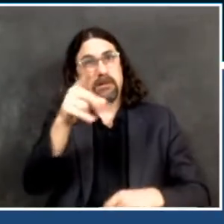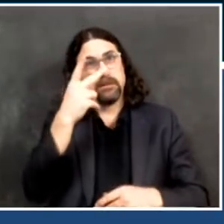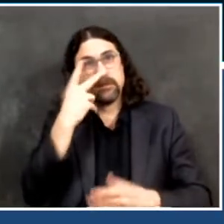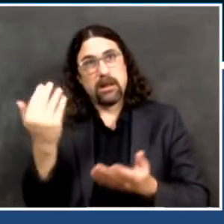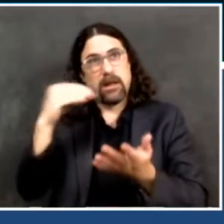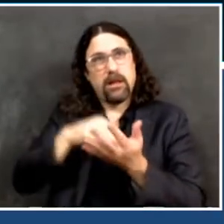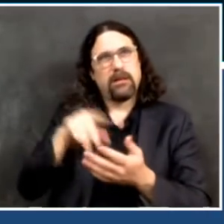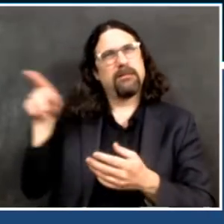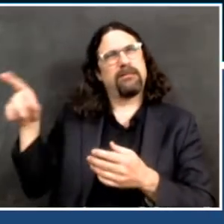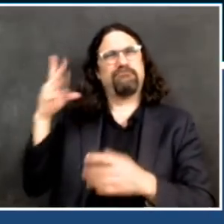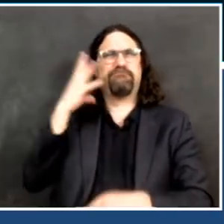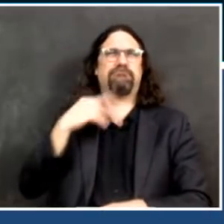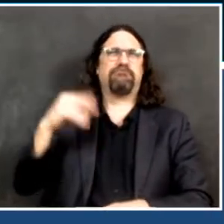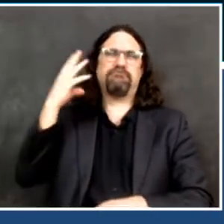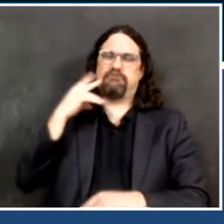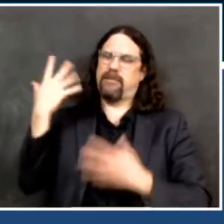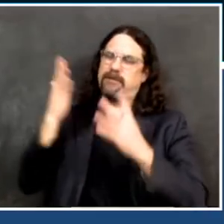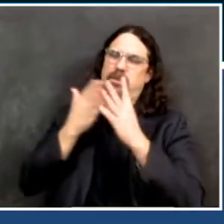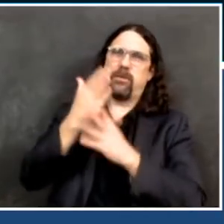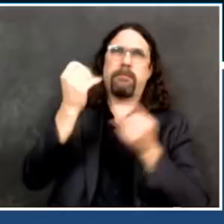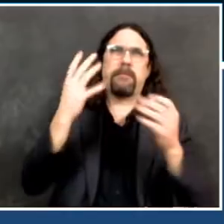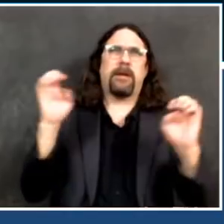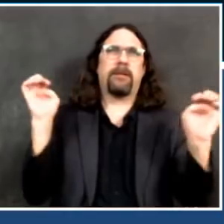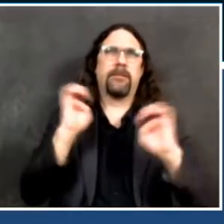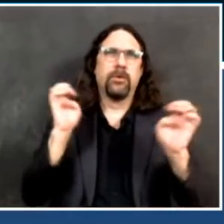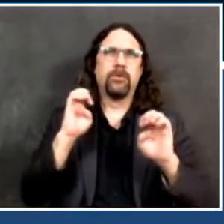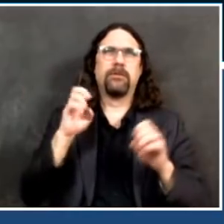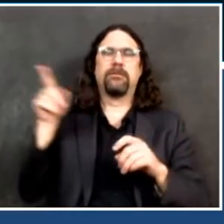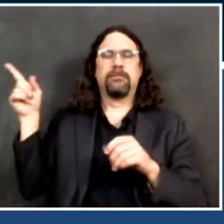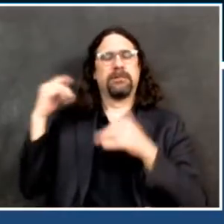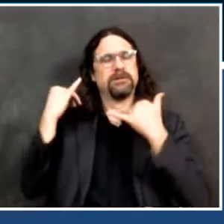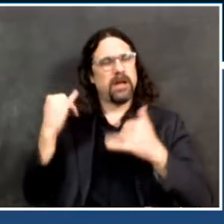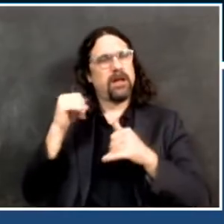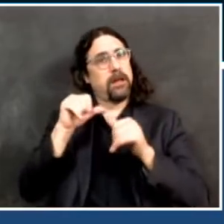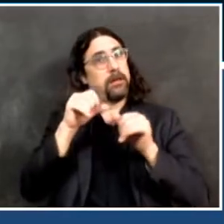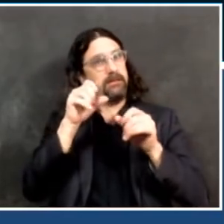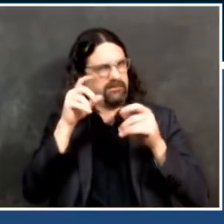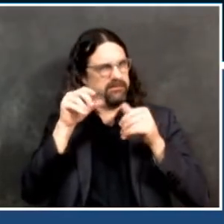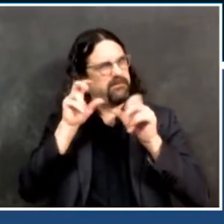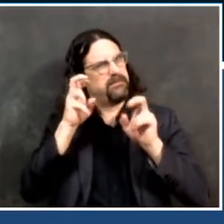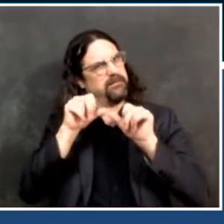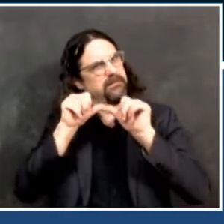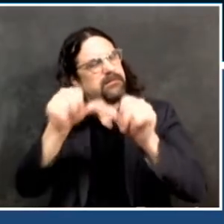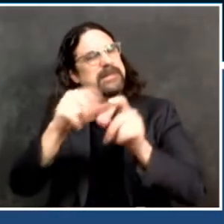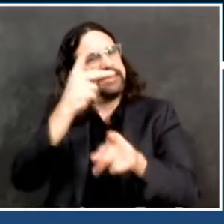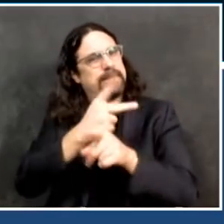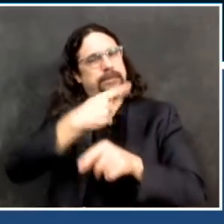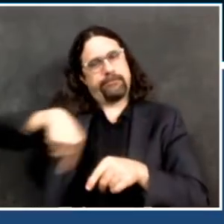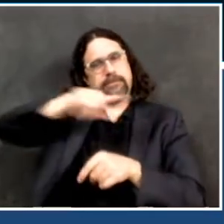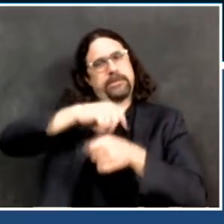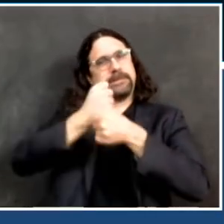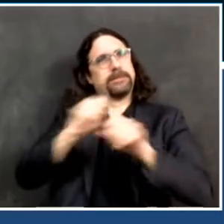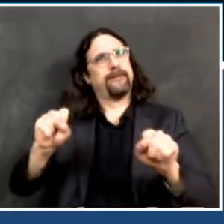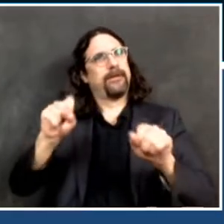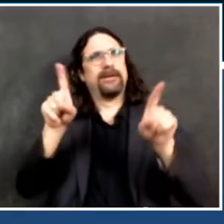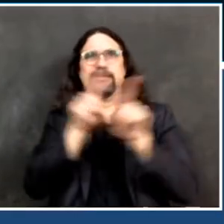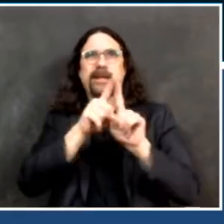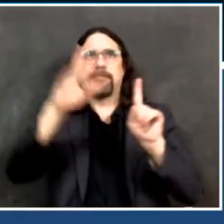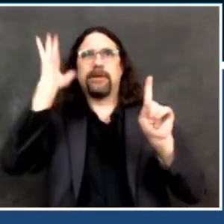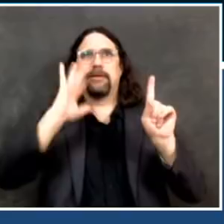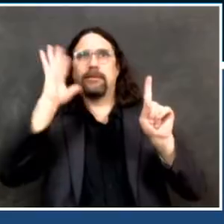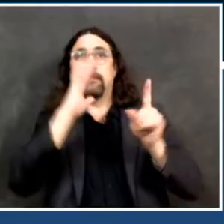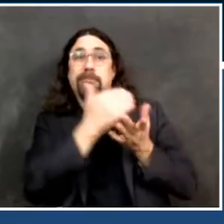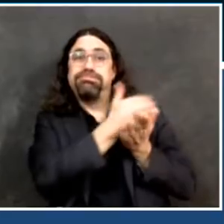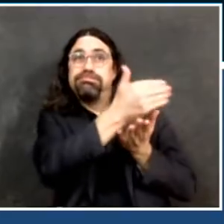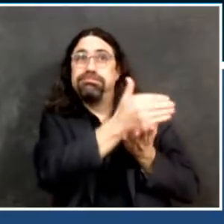that's unprecedented, and that's having a huge impact. Time and again, she's answered the call, and now she's doing it again as our food